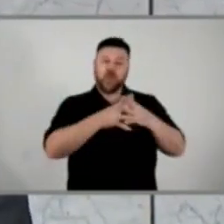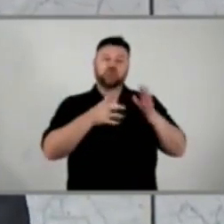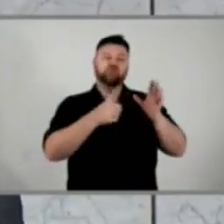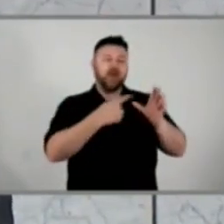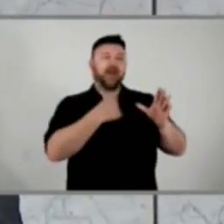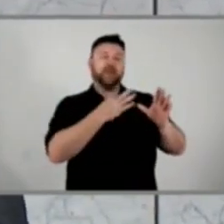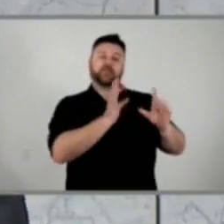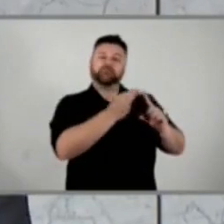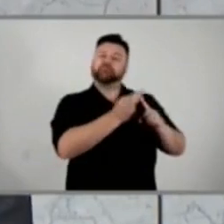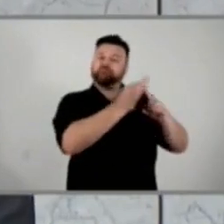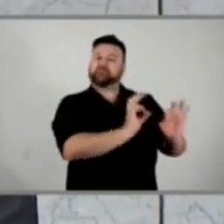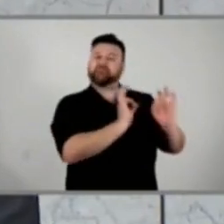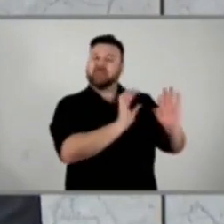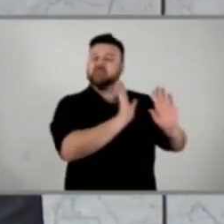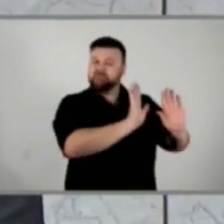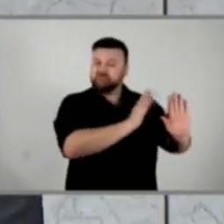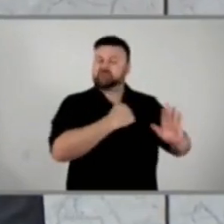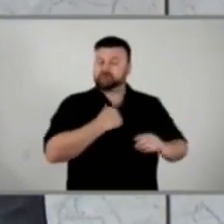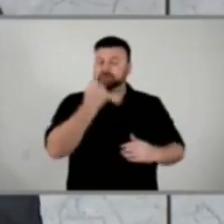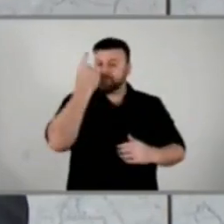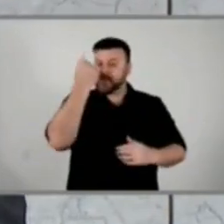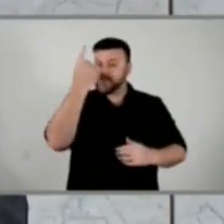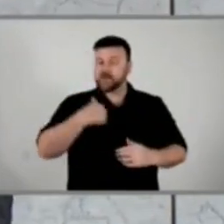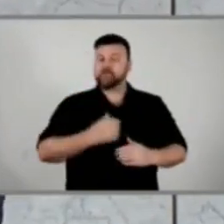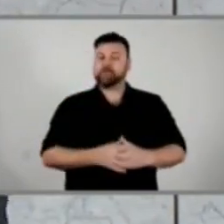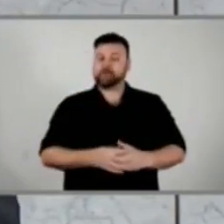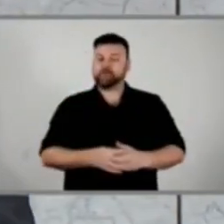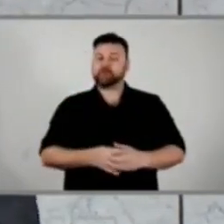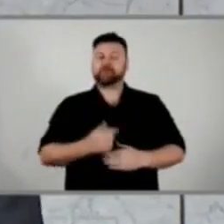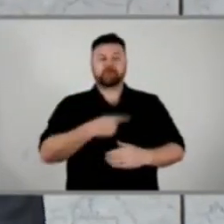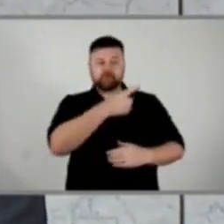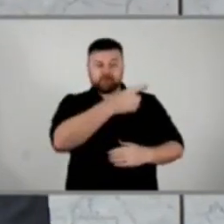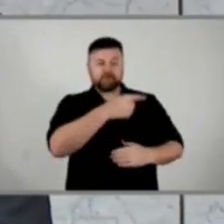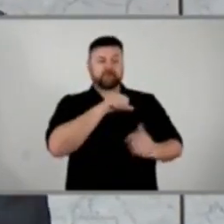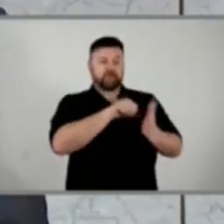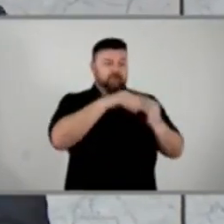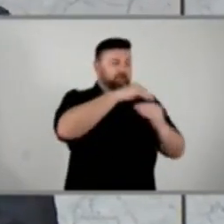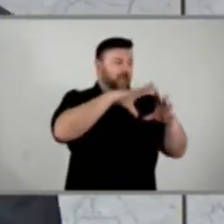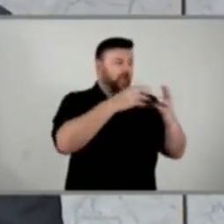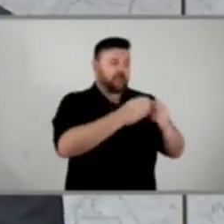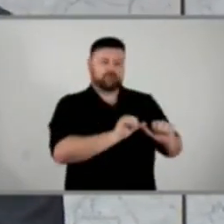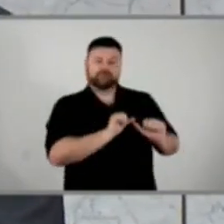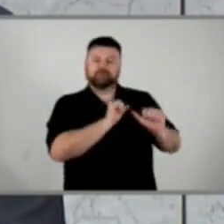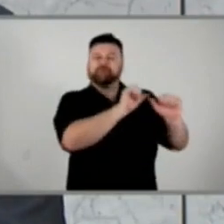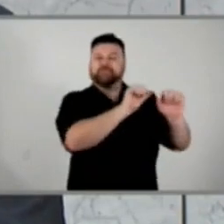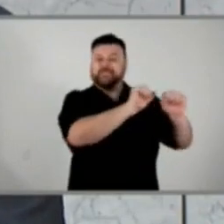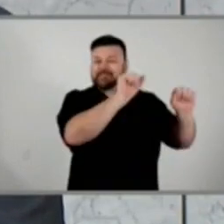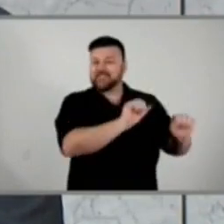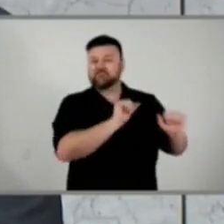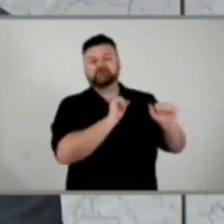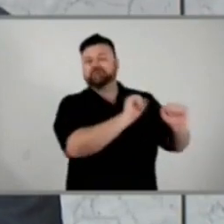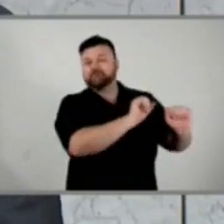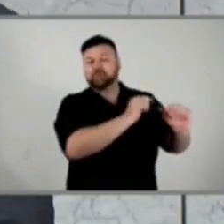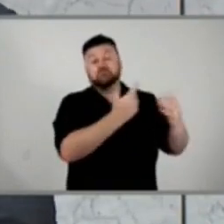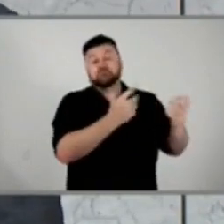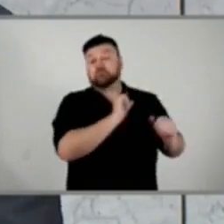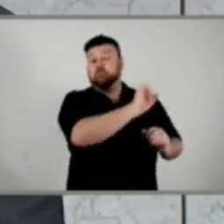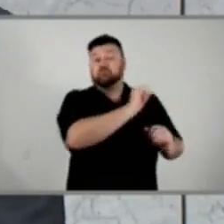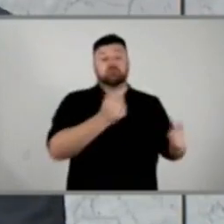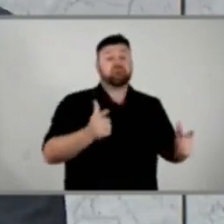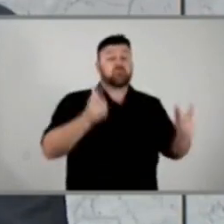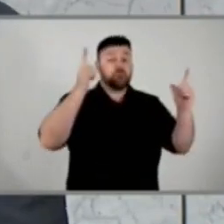circumstances there. I've made that very clear in Western Australia, the nature of their economy and how it works, and the Premier continues to maintain his position on that.